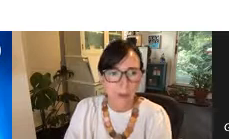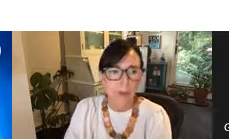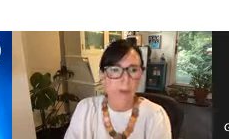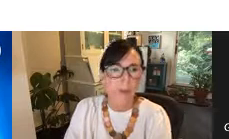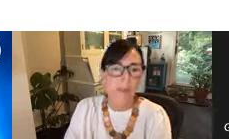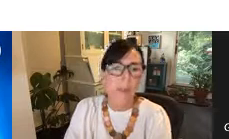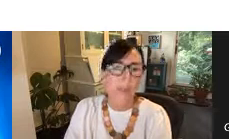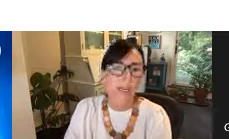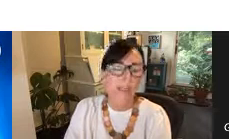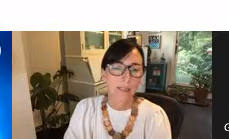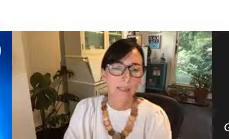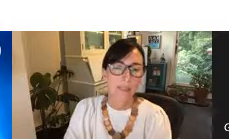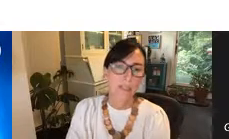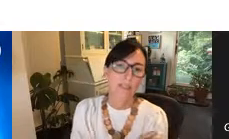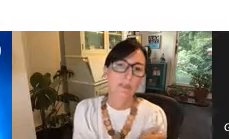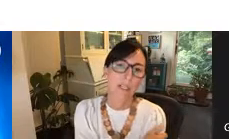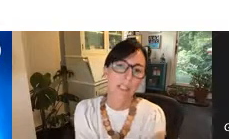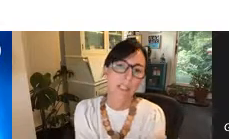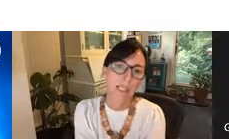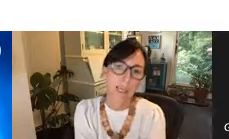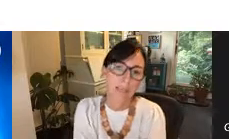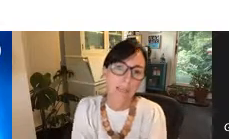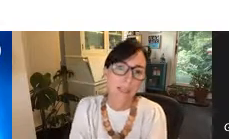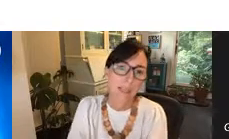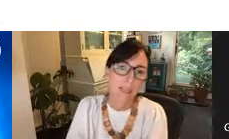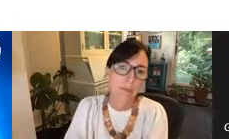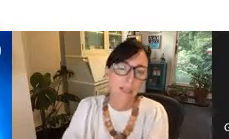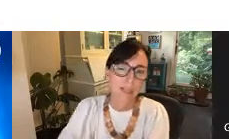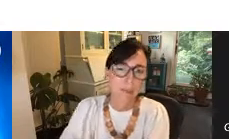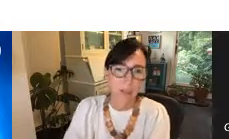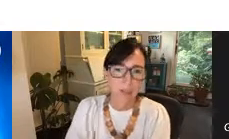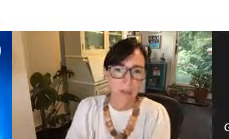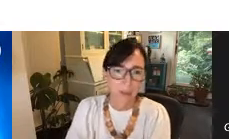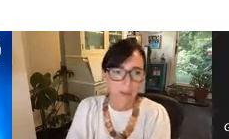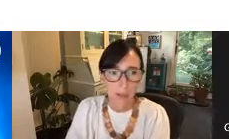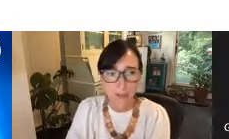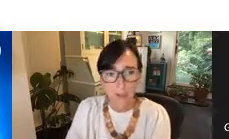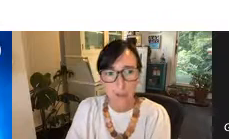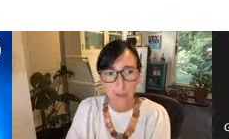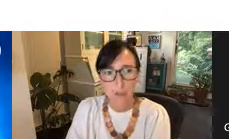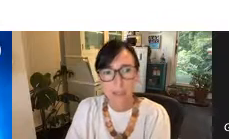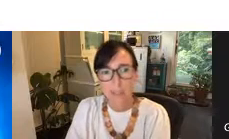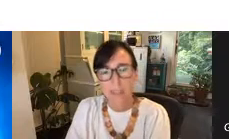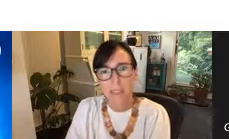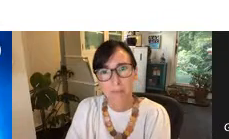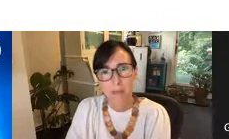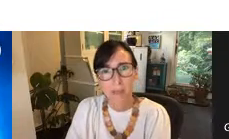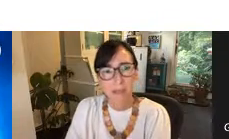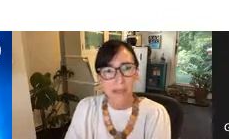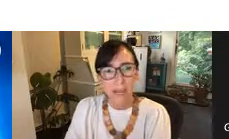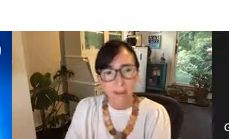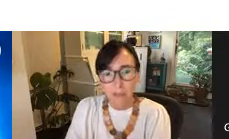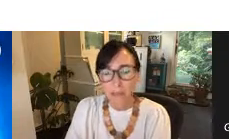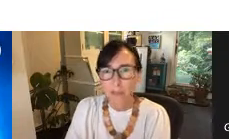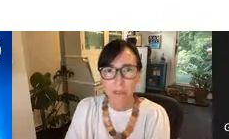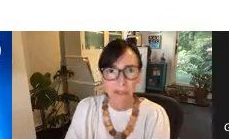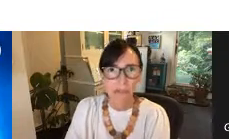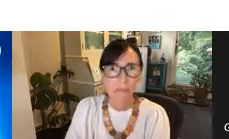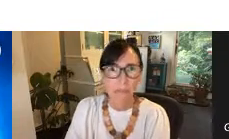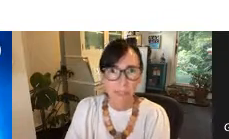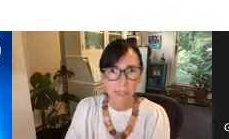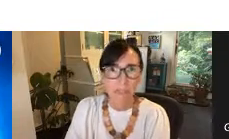inclusive employer, as the Secretary General has said, he would like us to be an employer of choice for people with disabilities, then